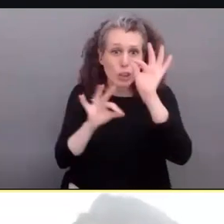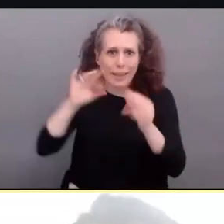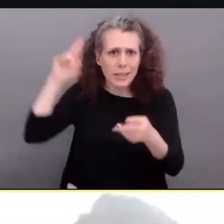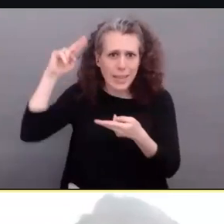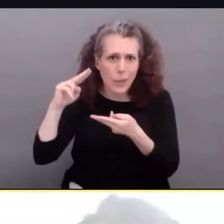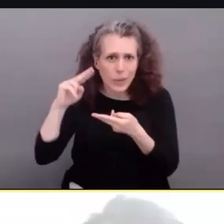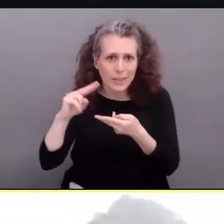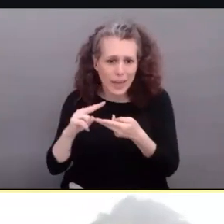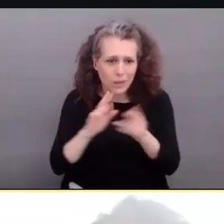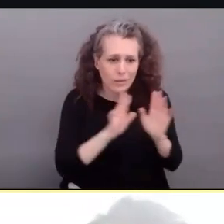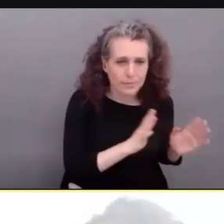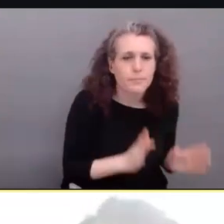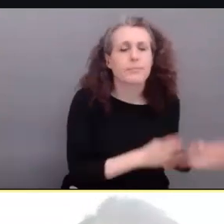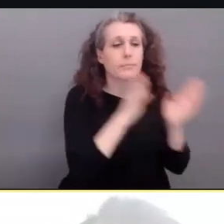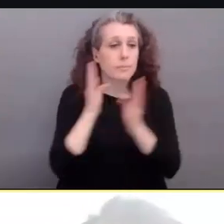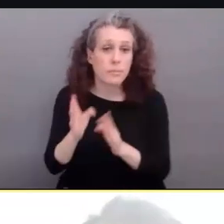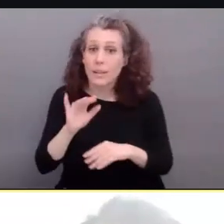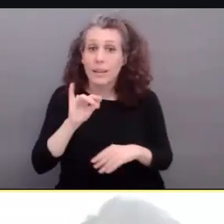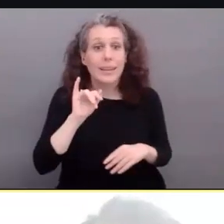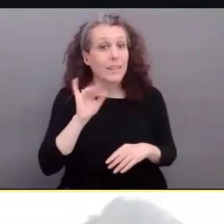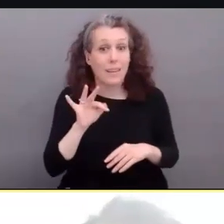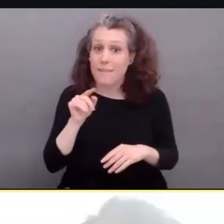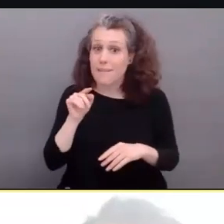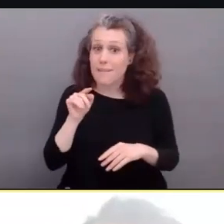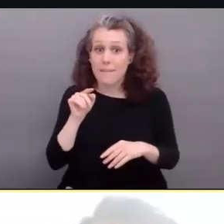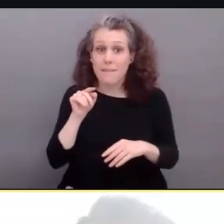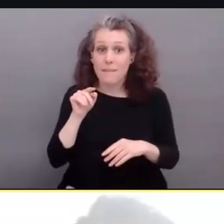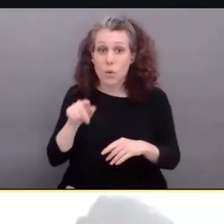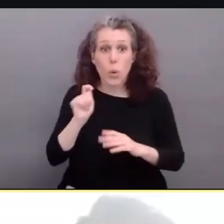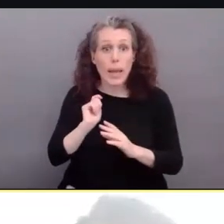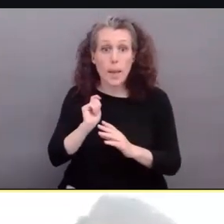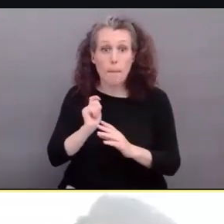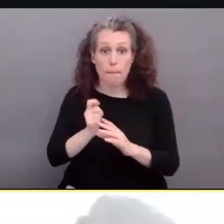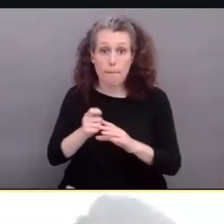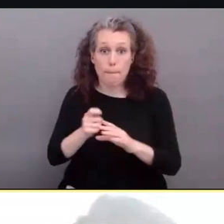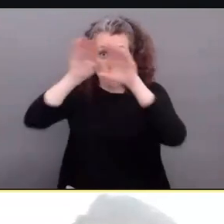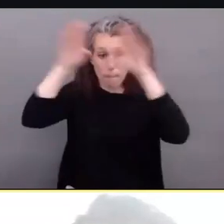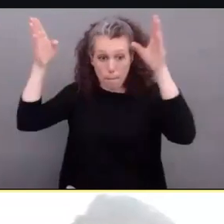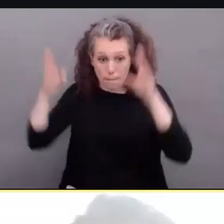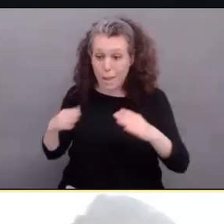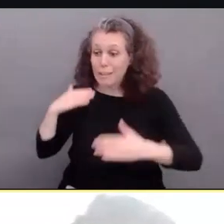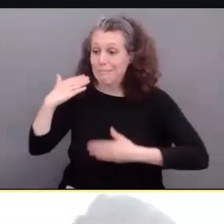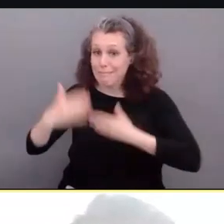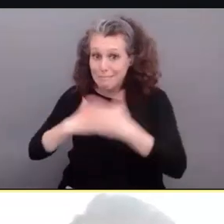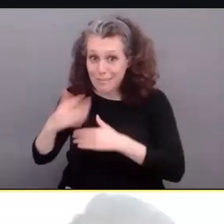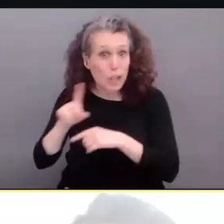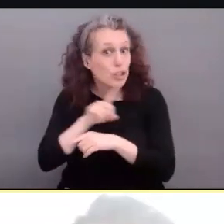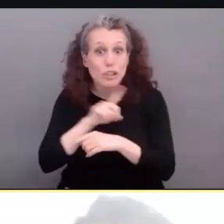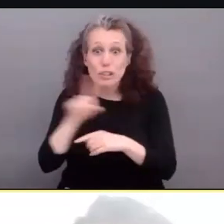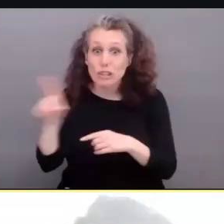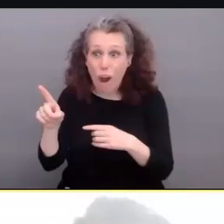the other hand, when you don't have accessibility, when you don't ensure it actually makes things more